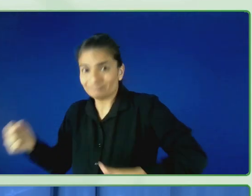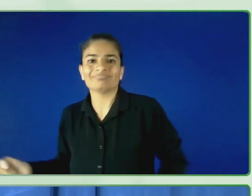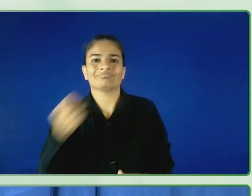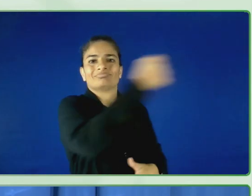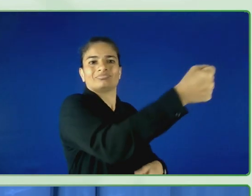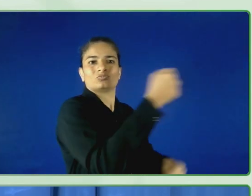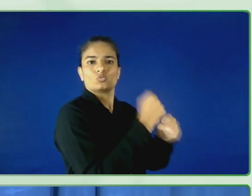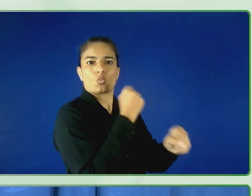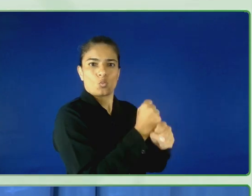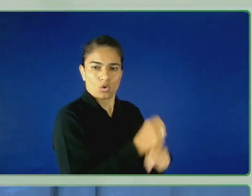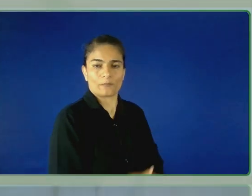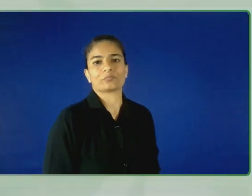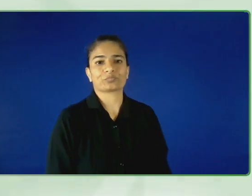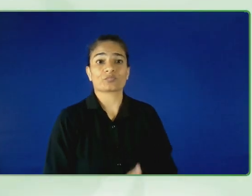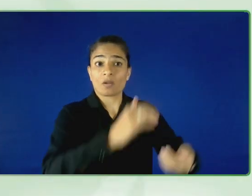you so much.